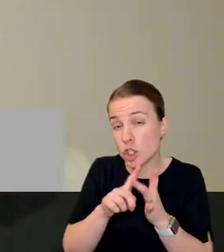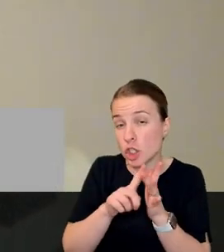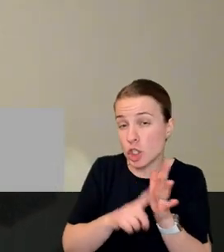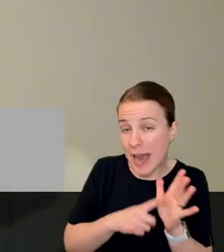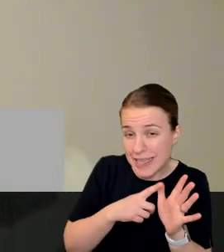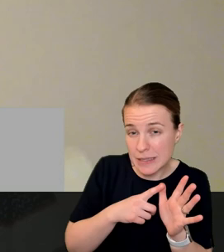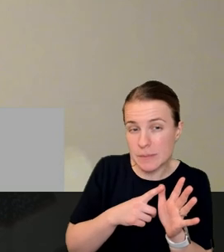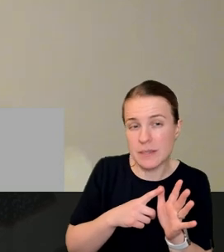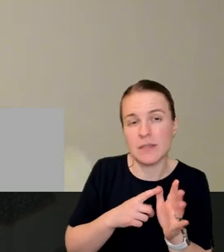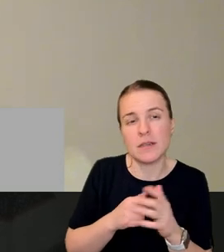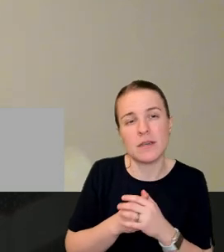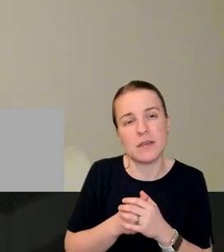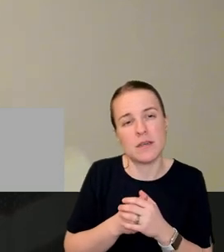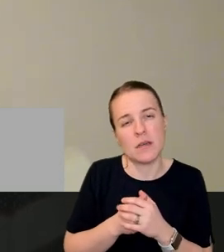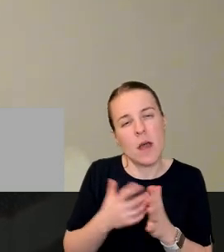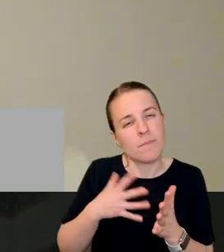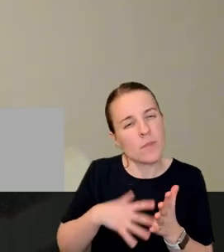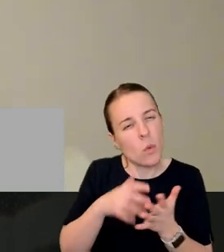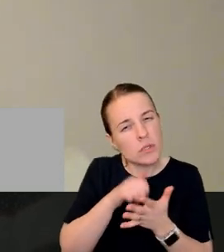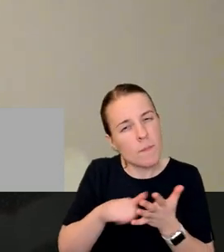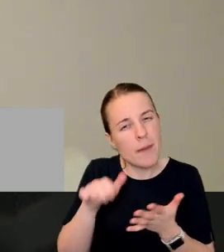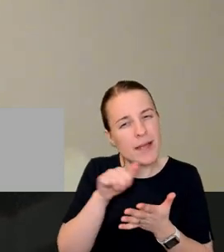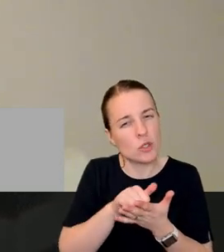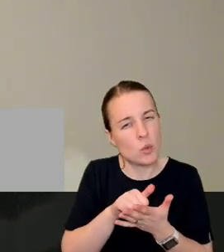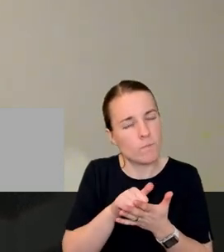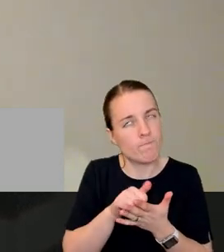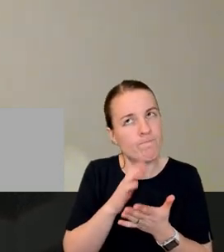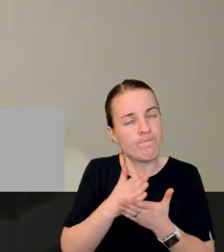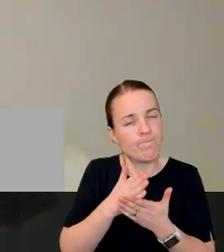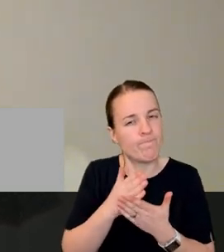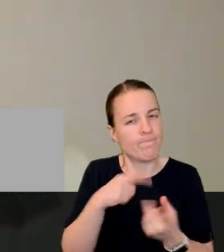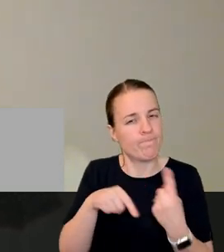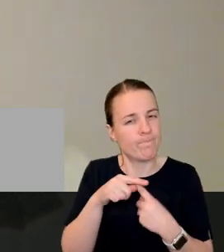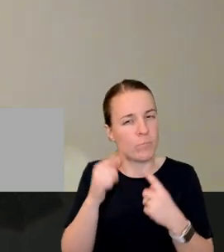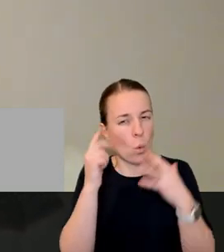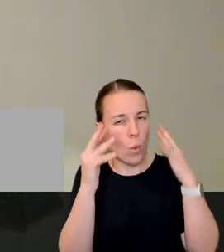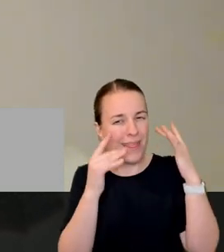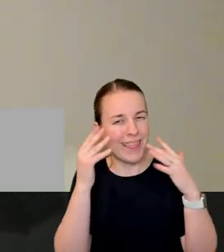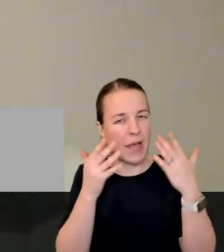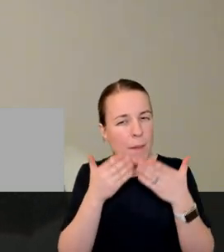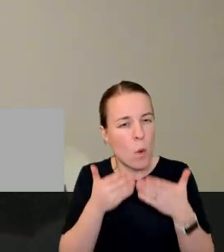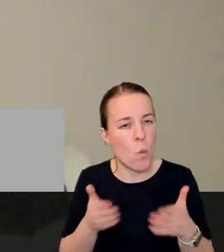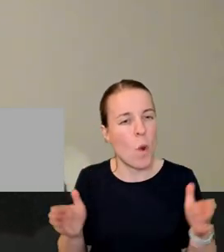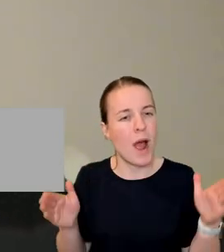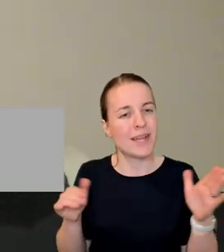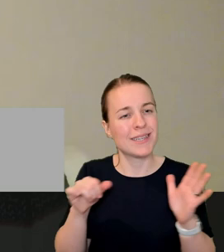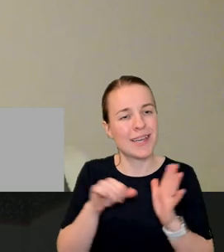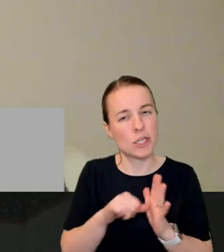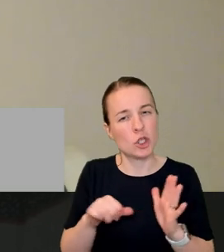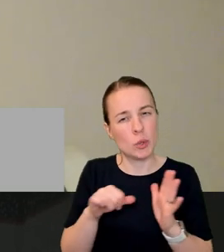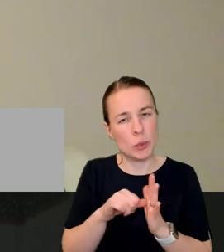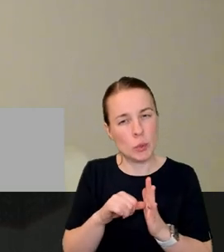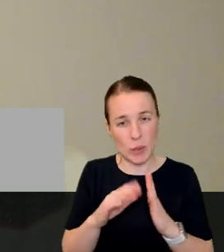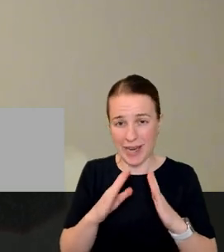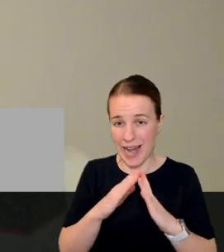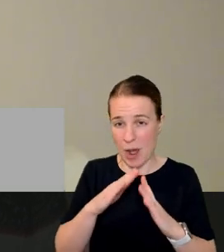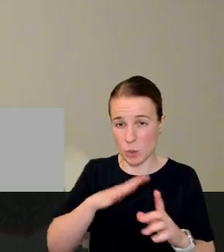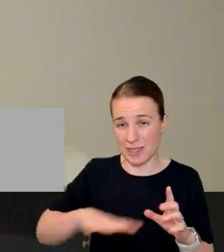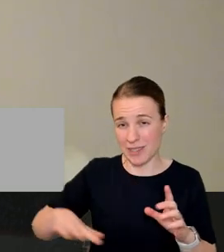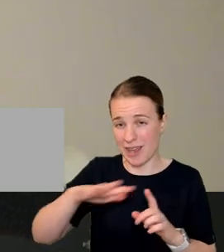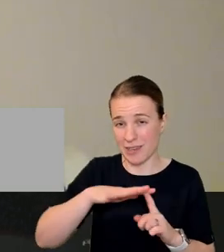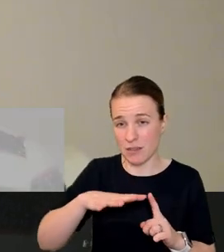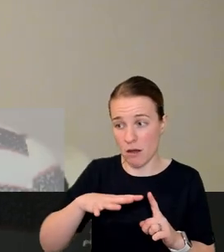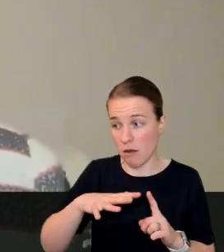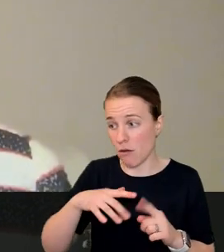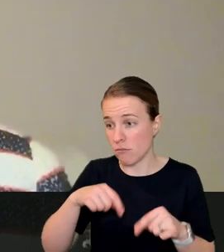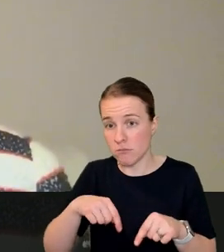just want to make sure that we are really thinking about the wider issues in the housing sector here in London, whether it's private